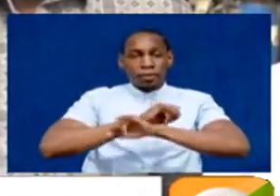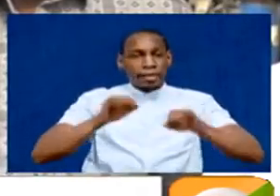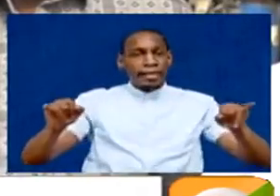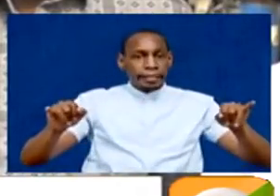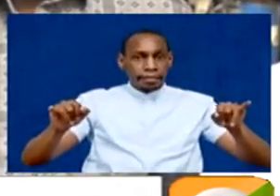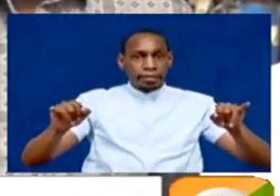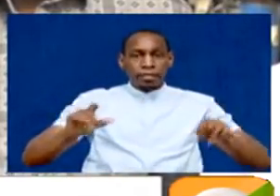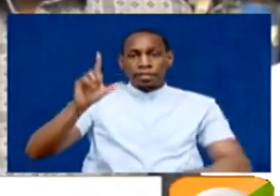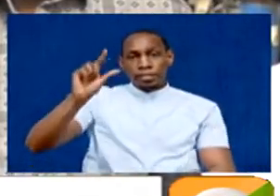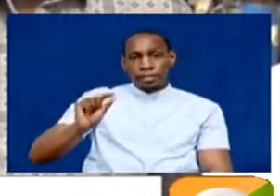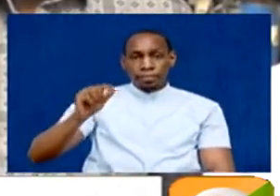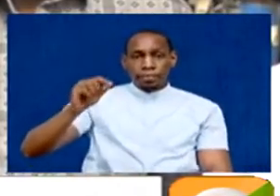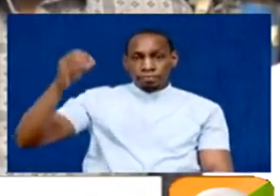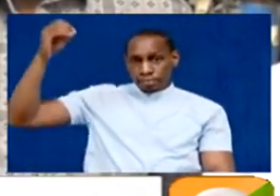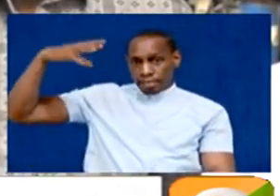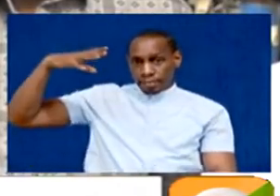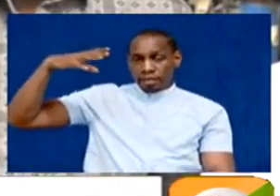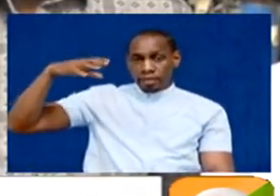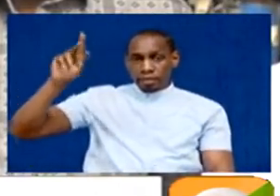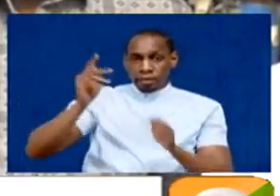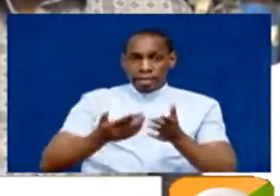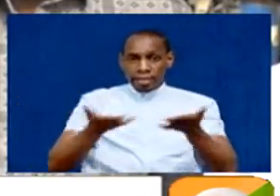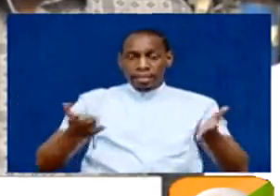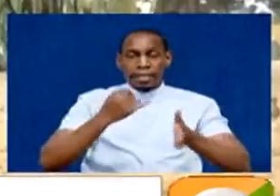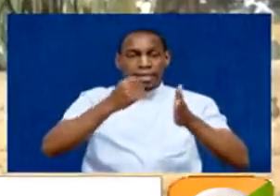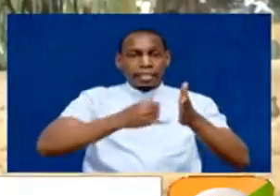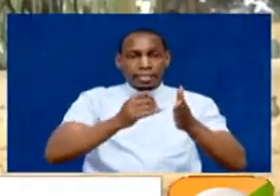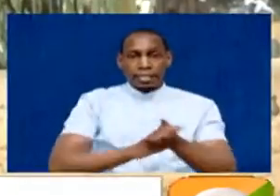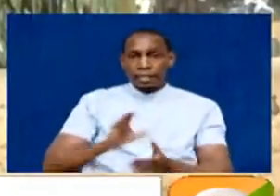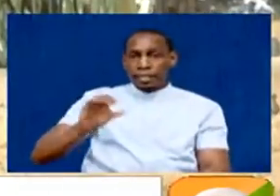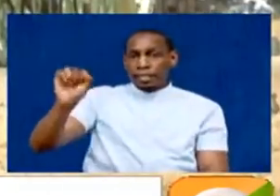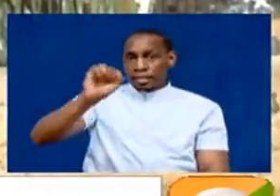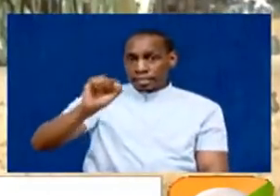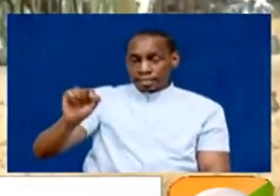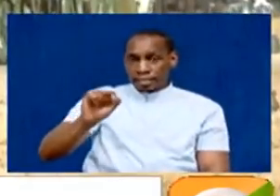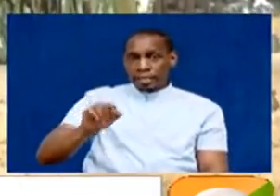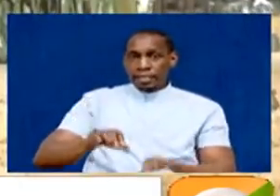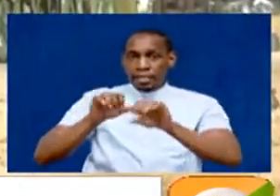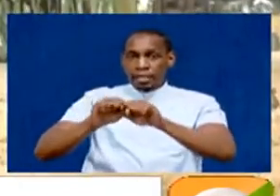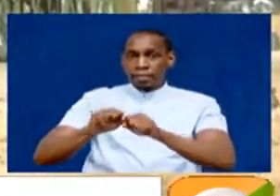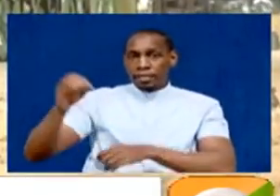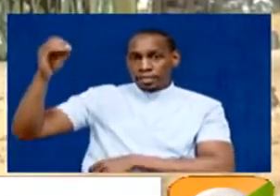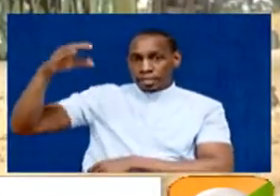clean, affordable power to Kenyans and to industry. CS Juma took over the